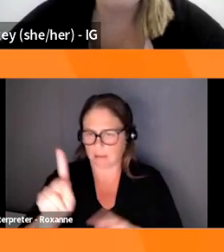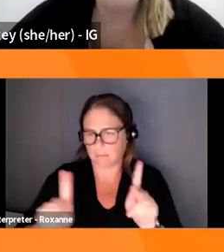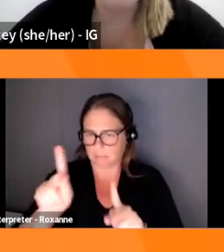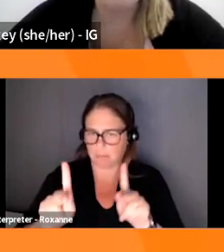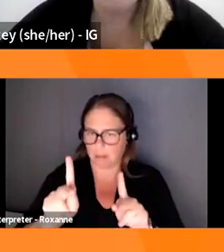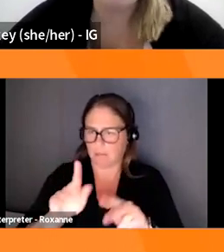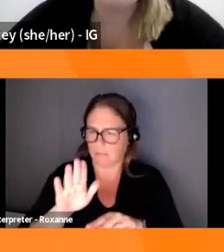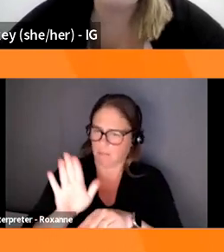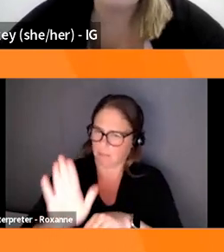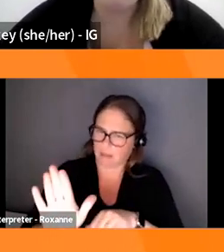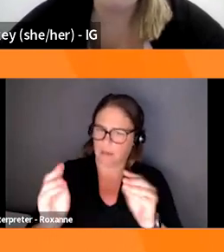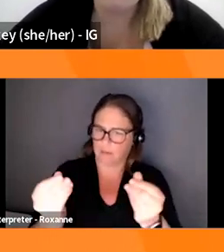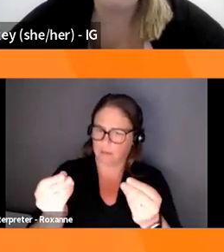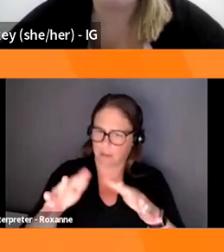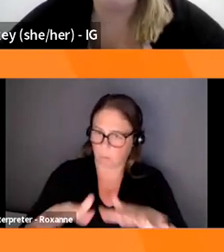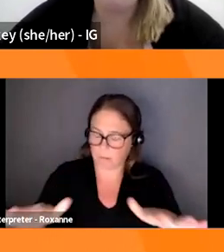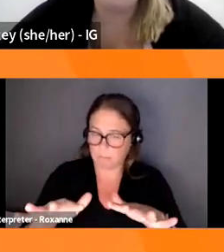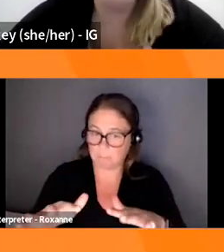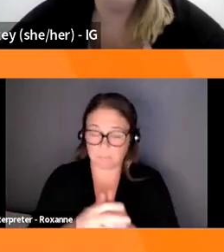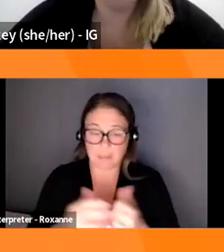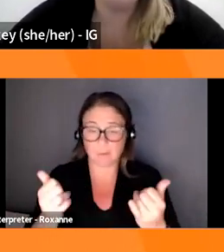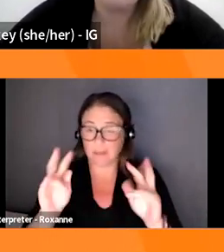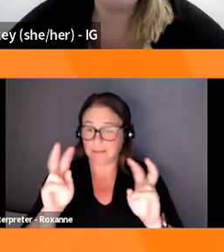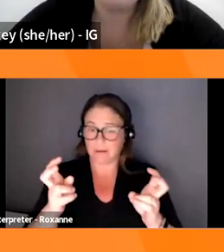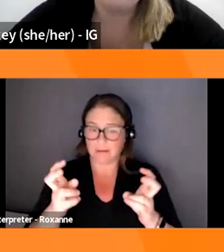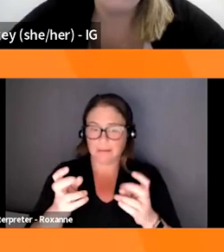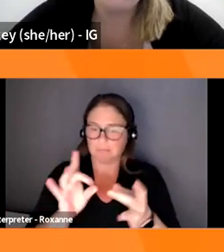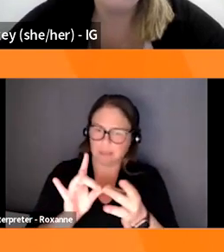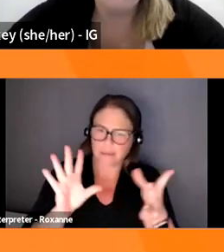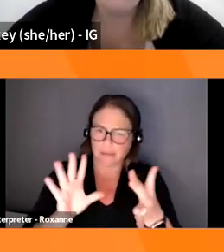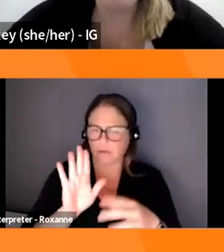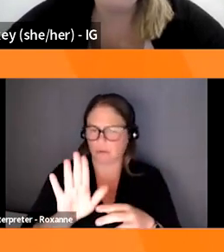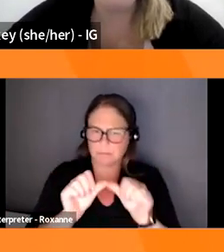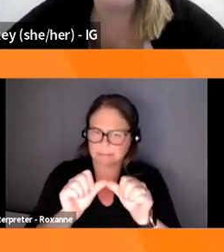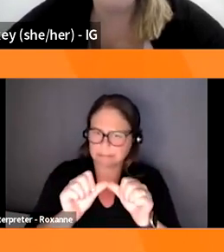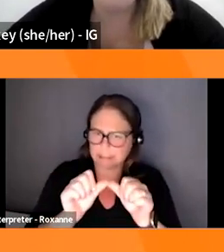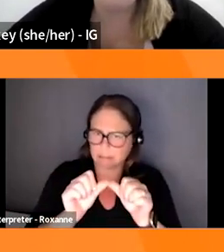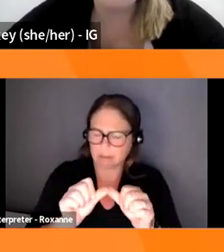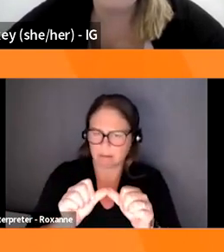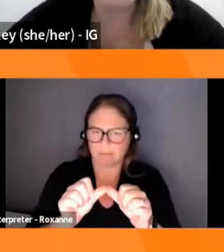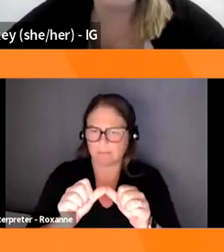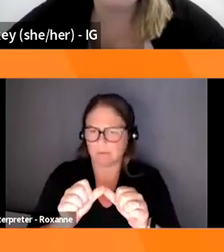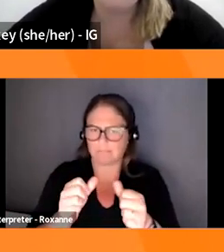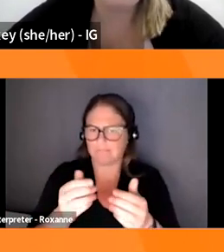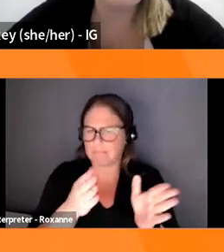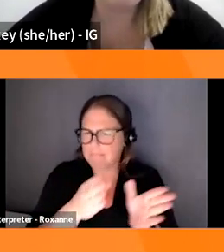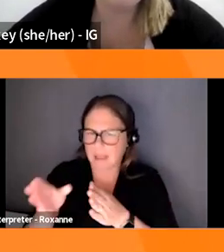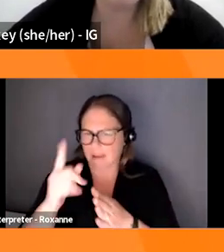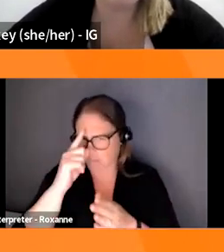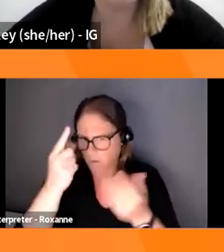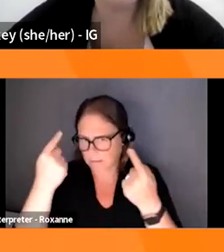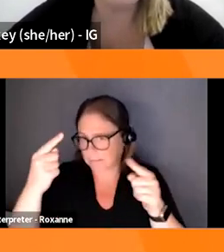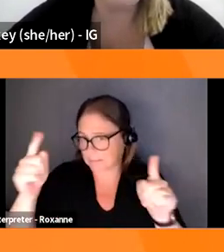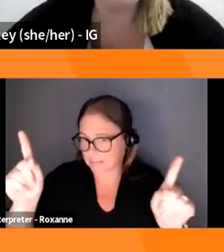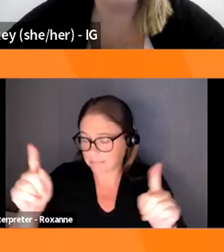called Unleashing the Power of Sustainability. It's a roadmap for startup success. And we have Sylvia Gedge and Katie Sutter with